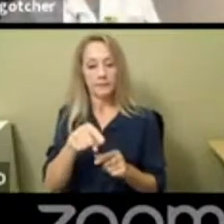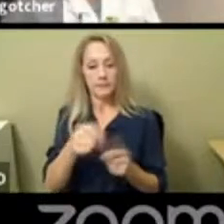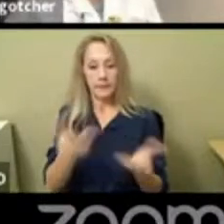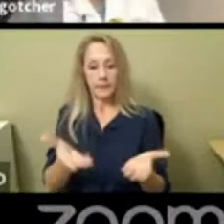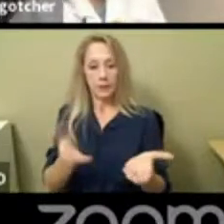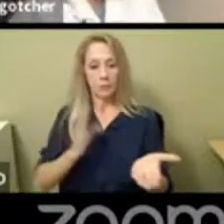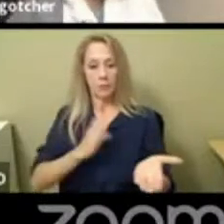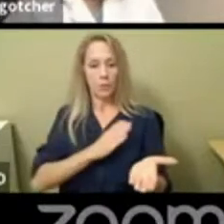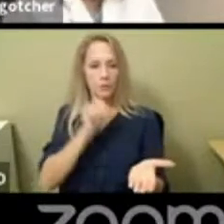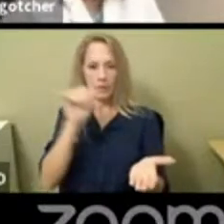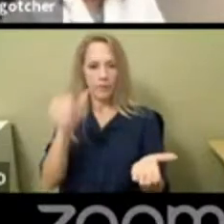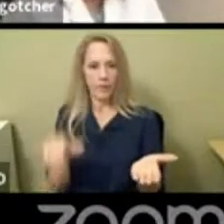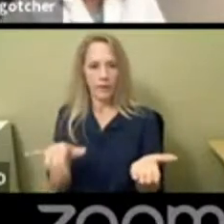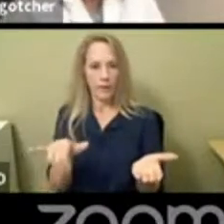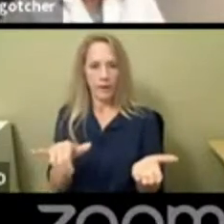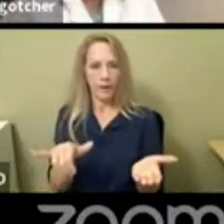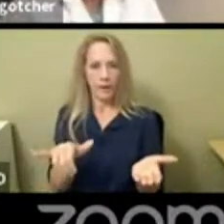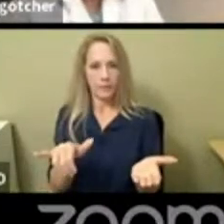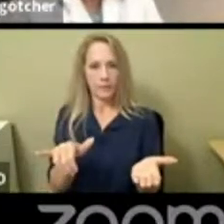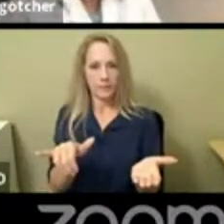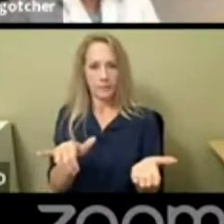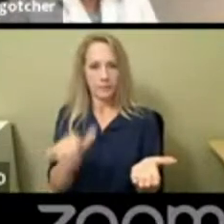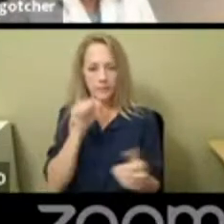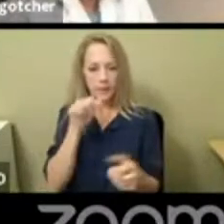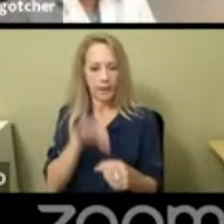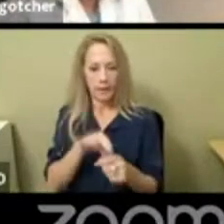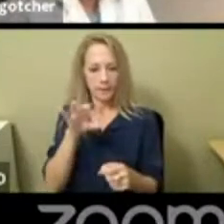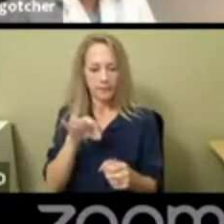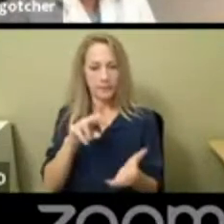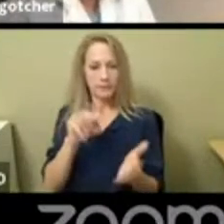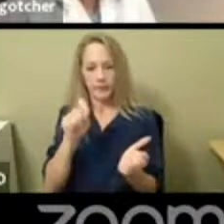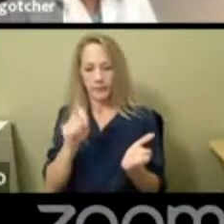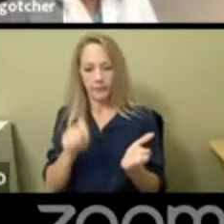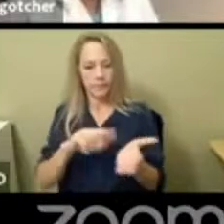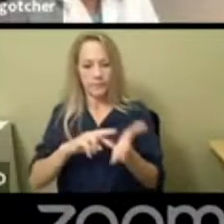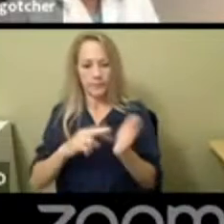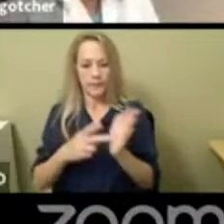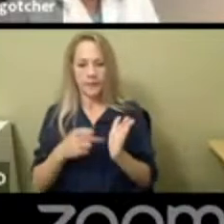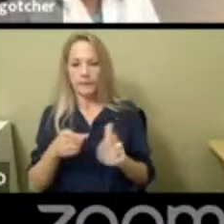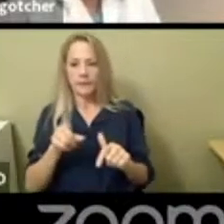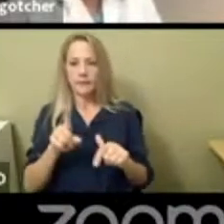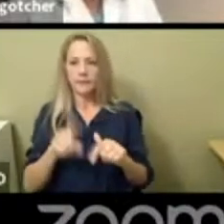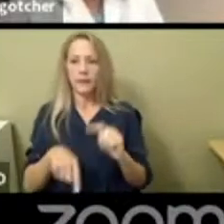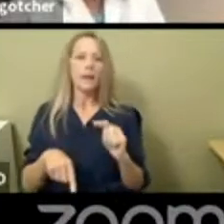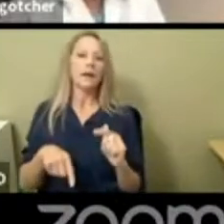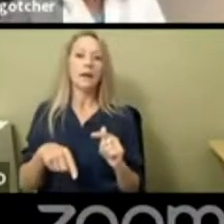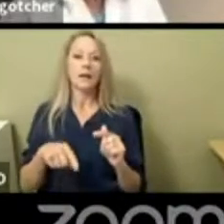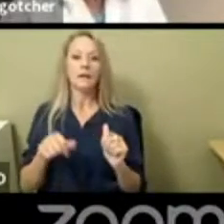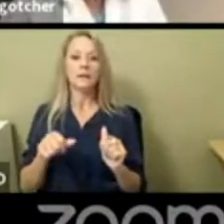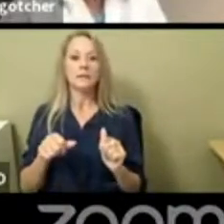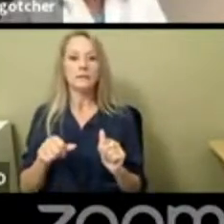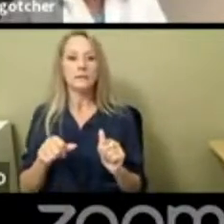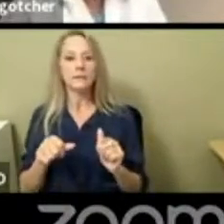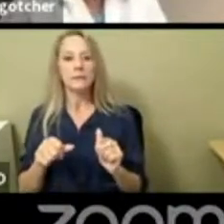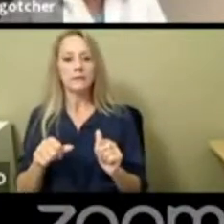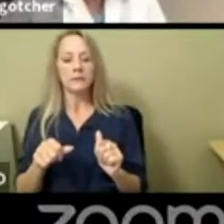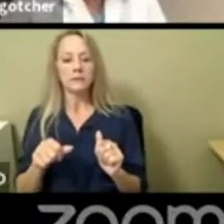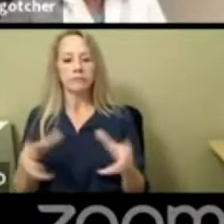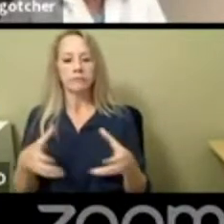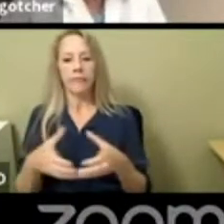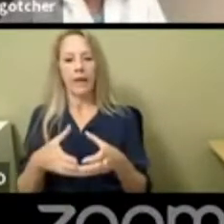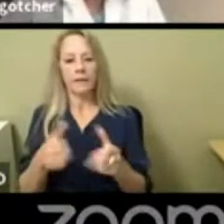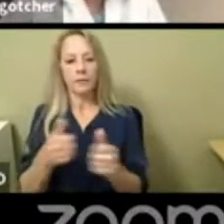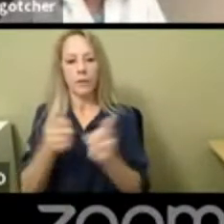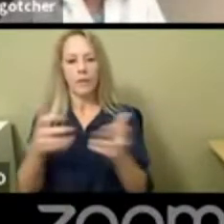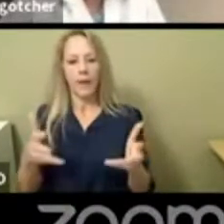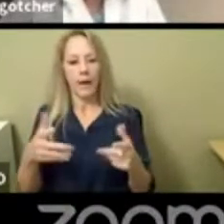body. Therefore, because this body is not elected, it cannot avail itself of that electronic forum. I wish the answer were different for